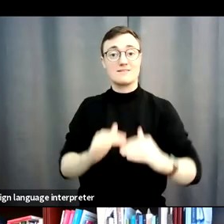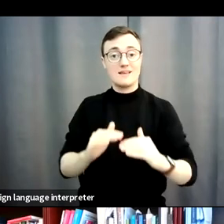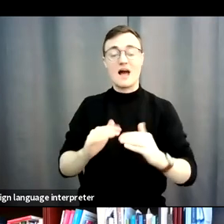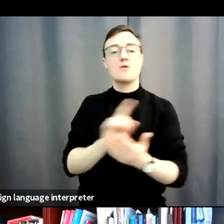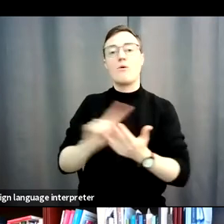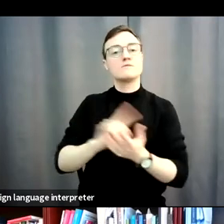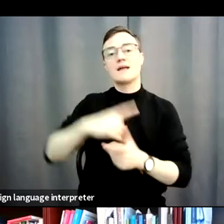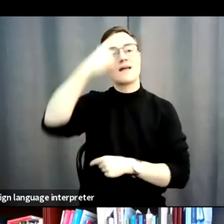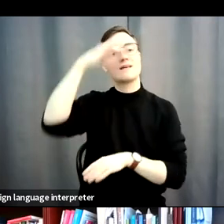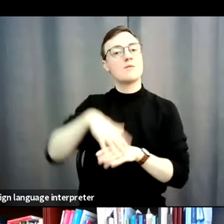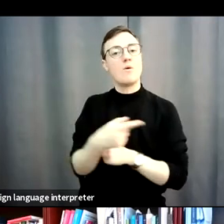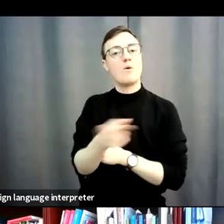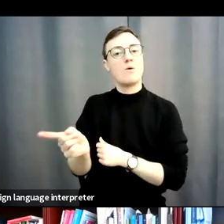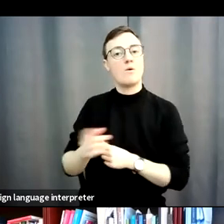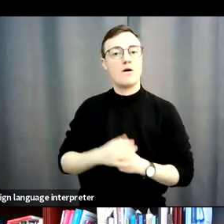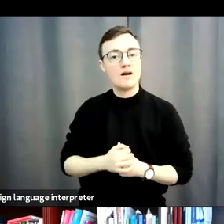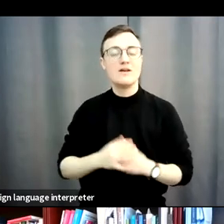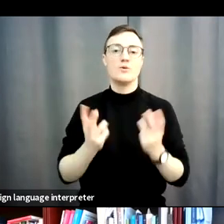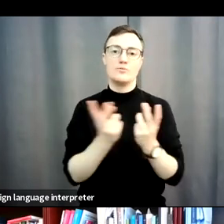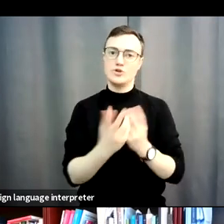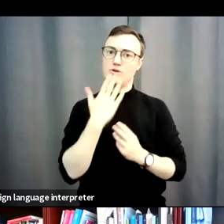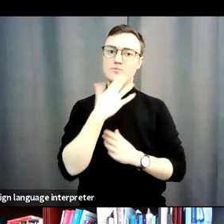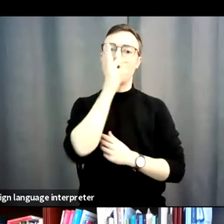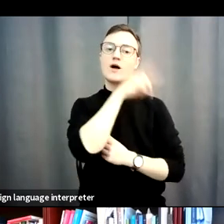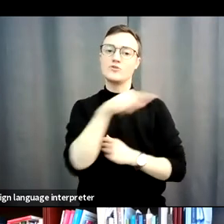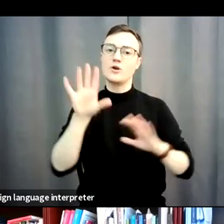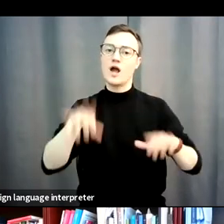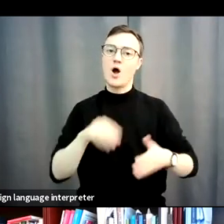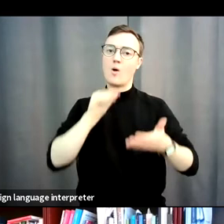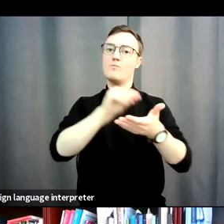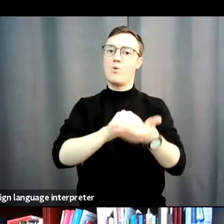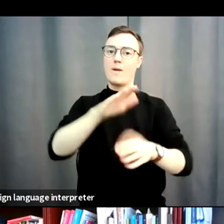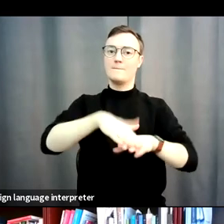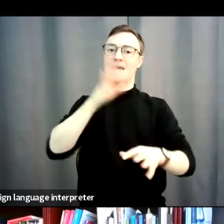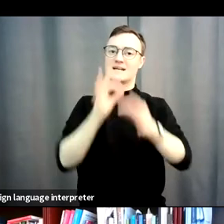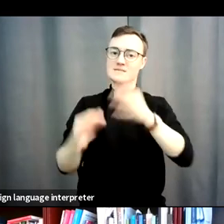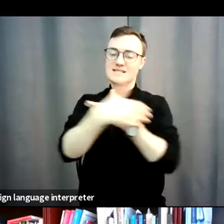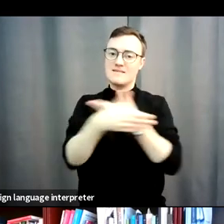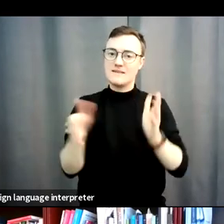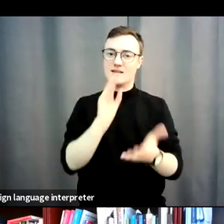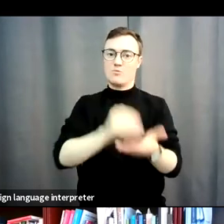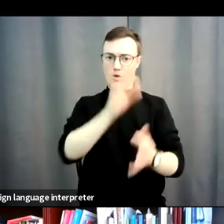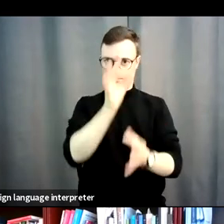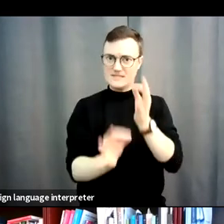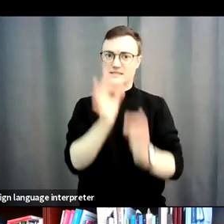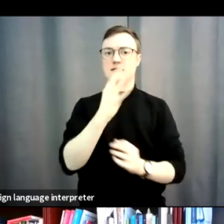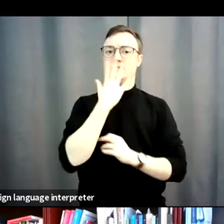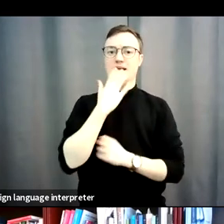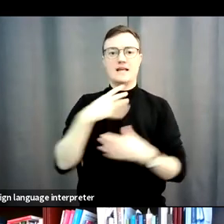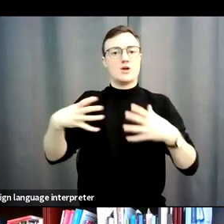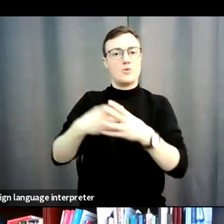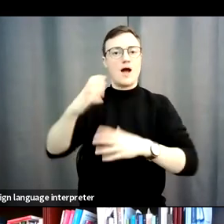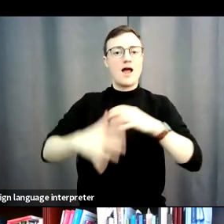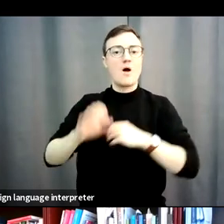regard. So to pay specific attention to various groups of children that might be vulnerable to exclusion, it may also